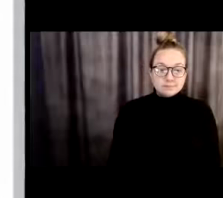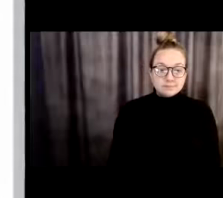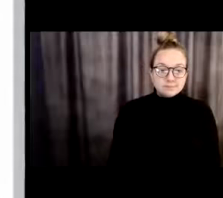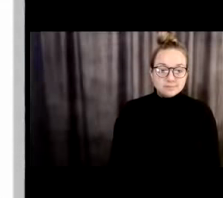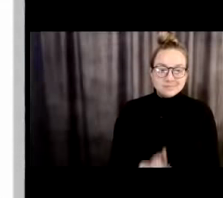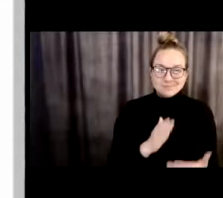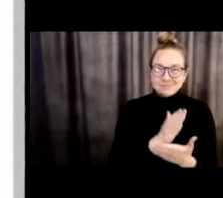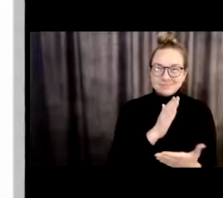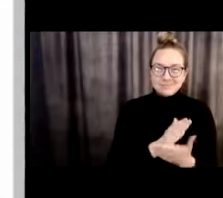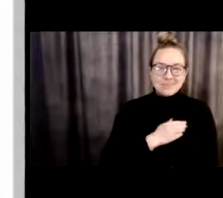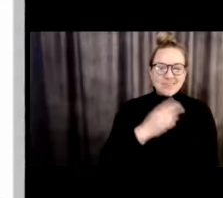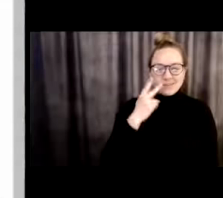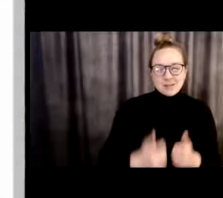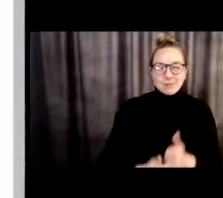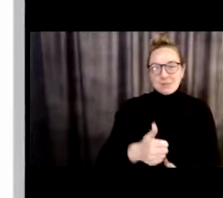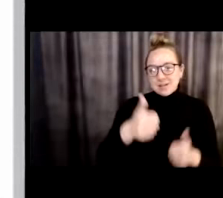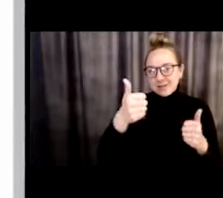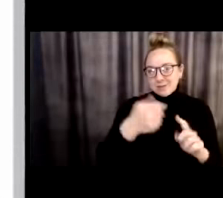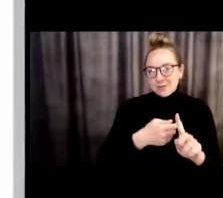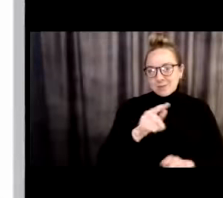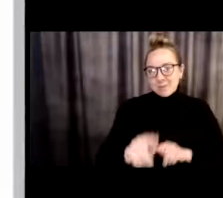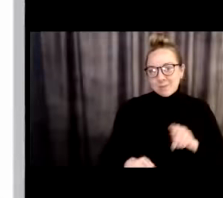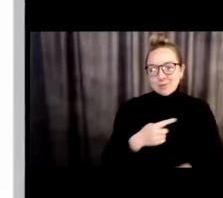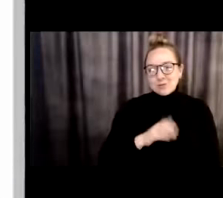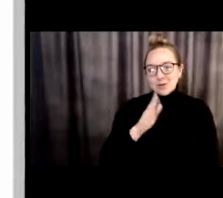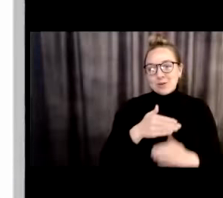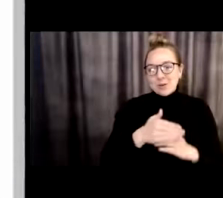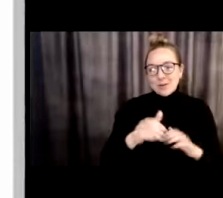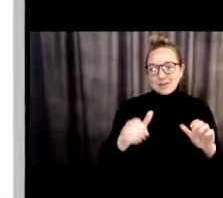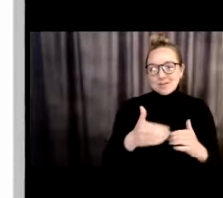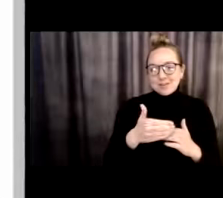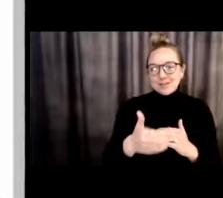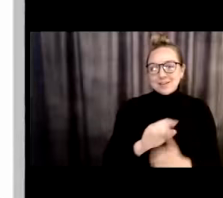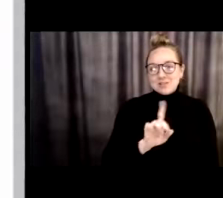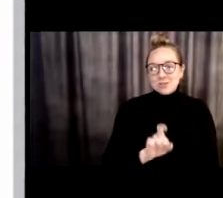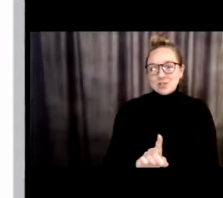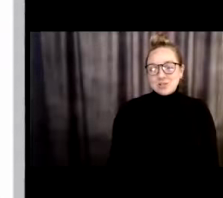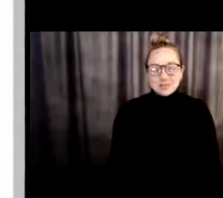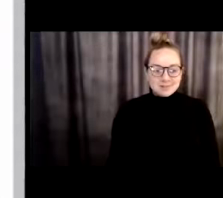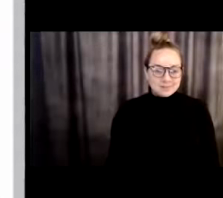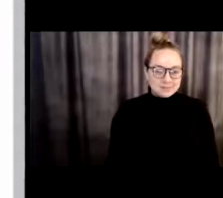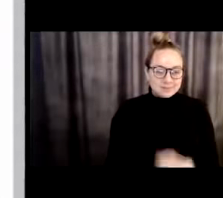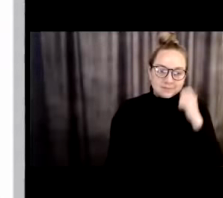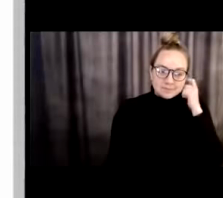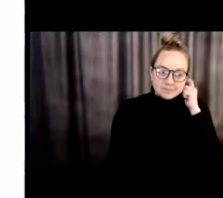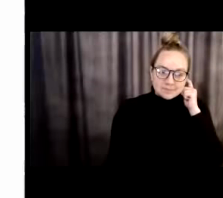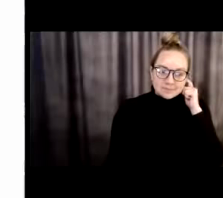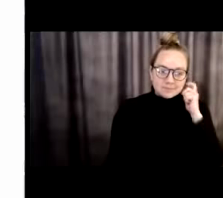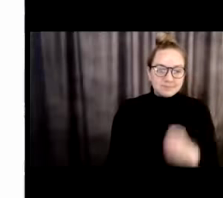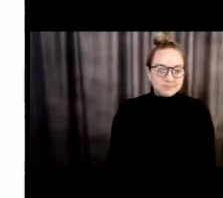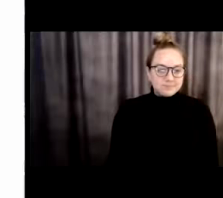All right, I'm seeing some mostly thumbs up. So I'm going to go to the next question. So you're going to keep